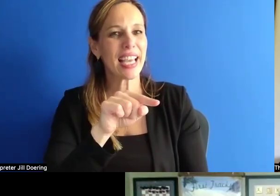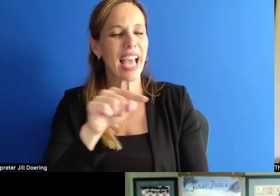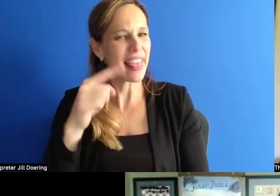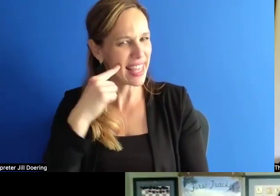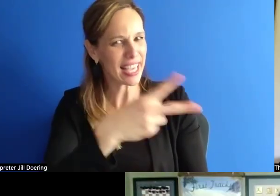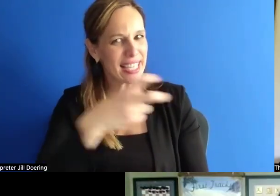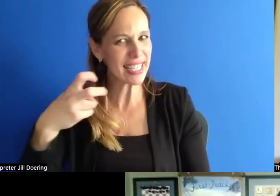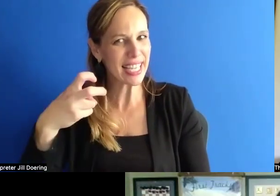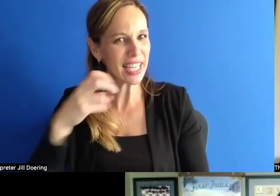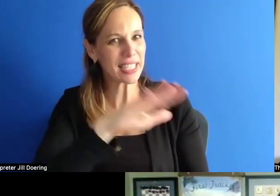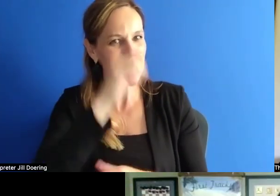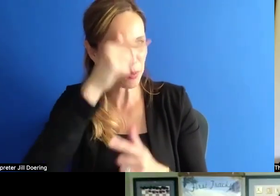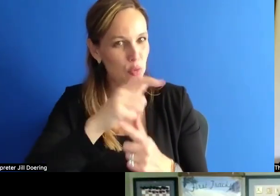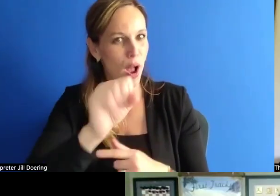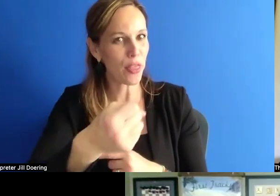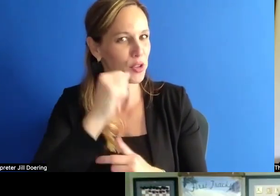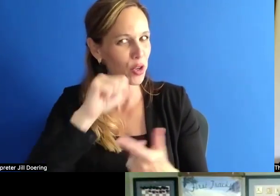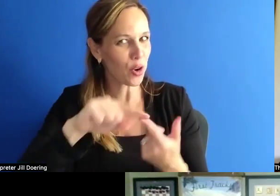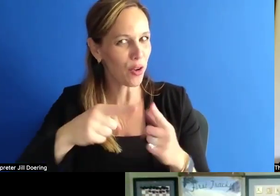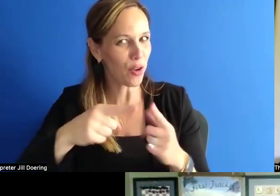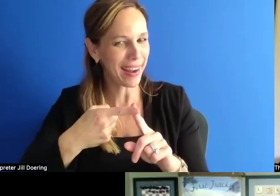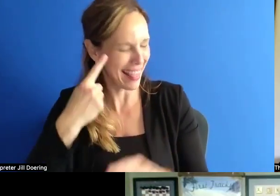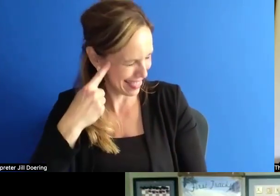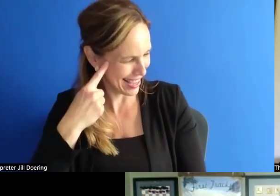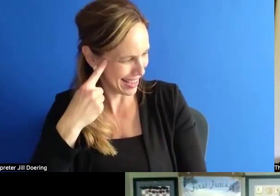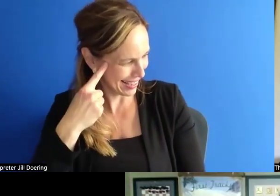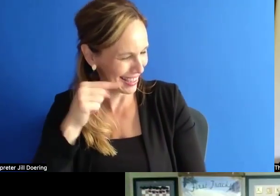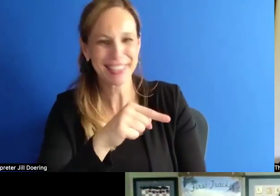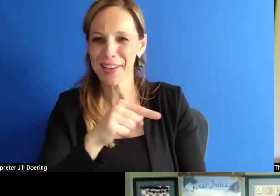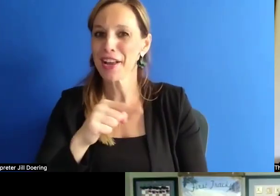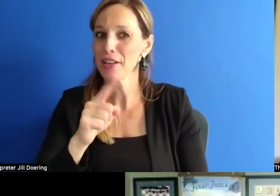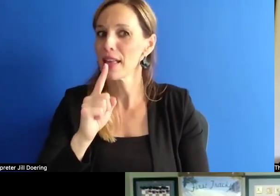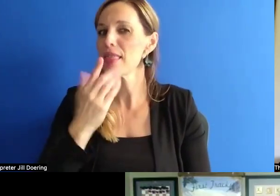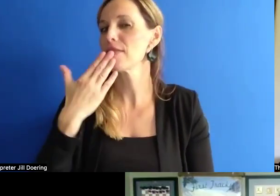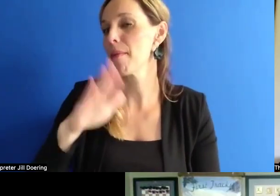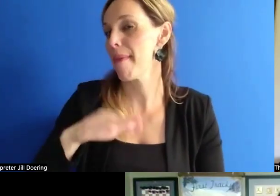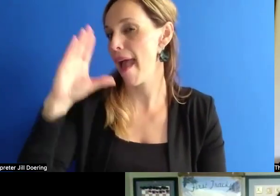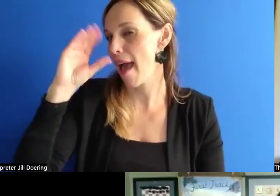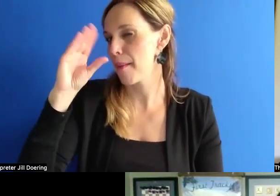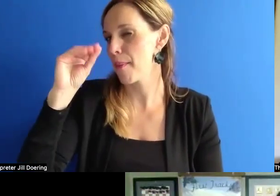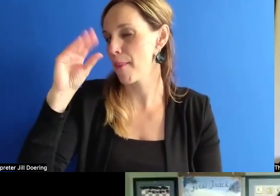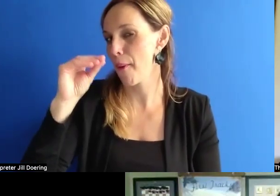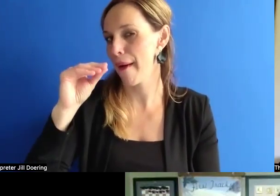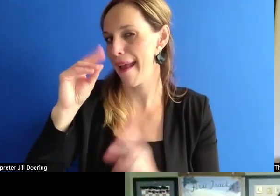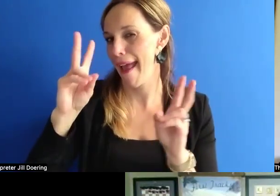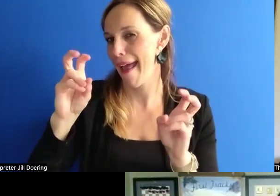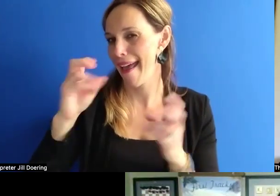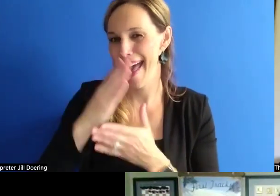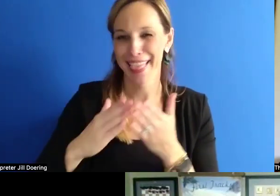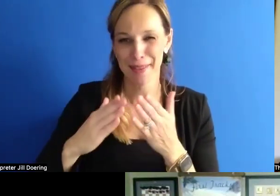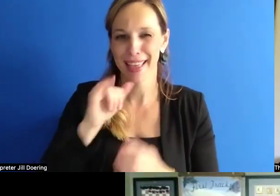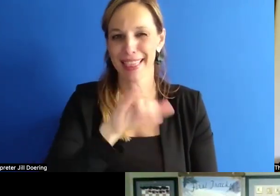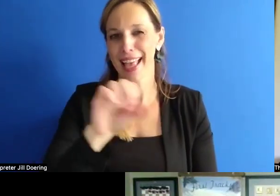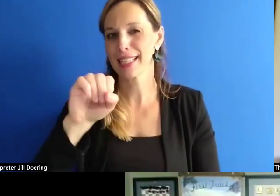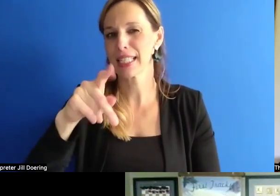right? So there is definitely a bad boy element that he's bringing that's spicing